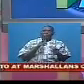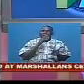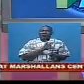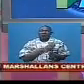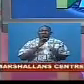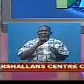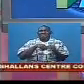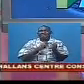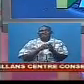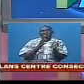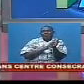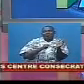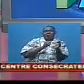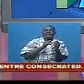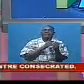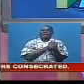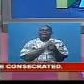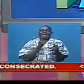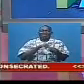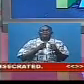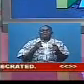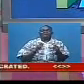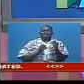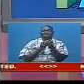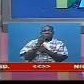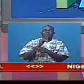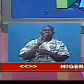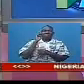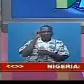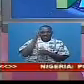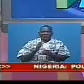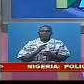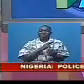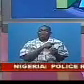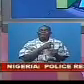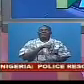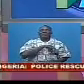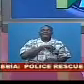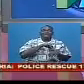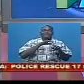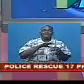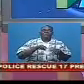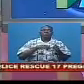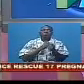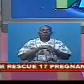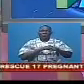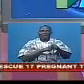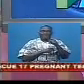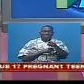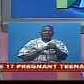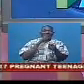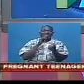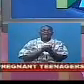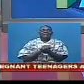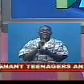also teach them to reciprocate the same love when they grow up. The Deputy Minister for Gender, Children and Social Protection, Madam Rachel